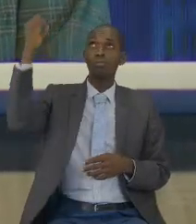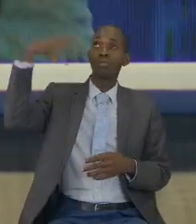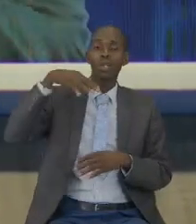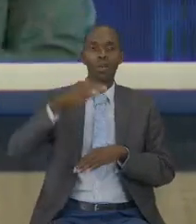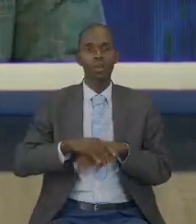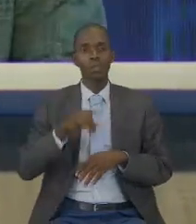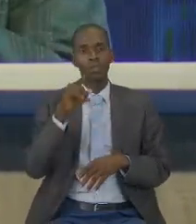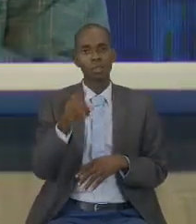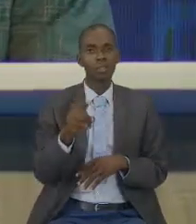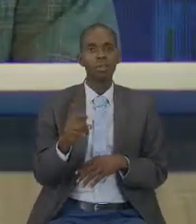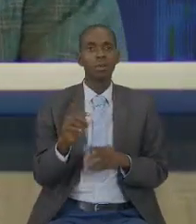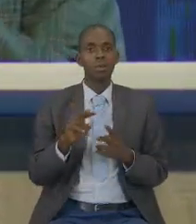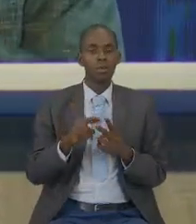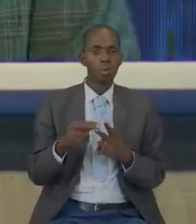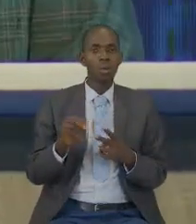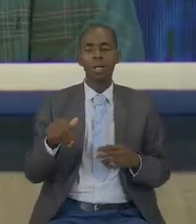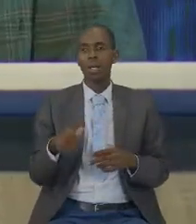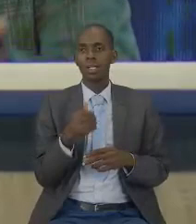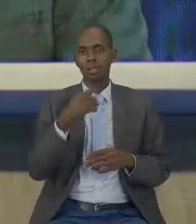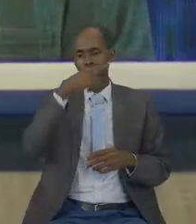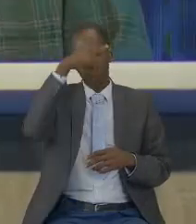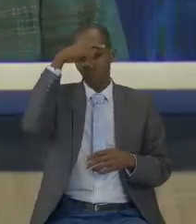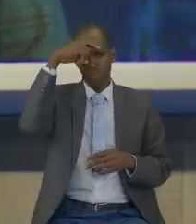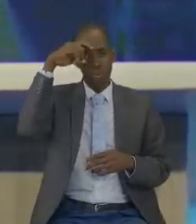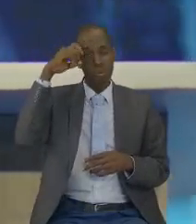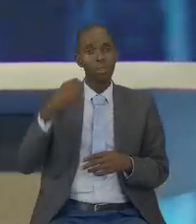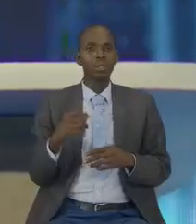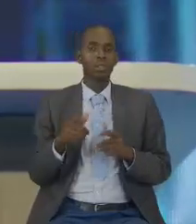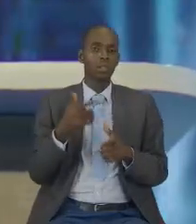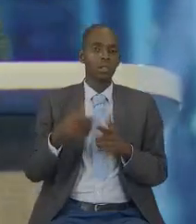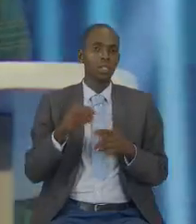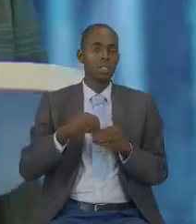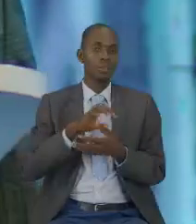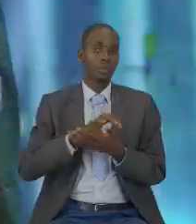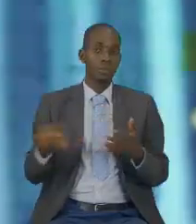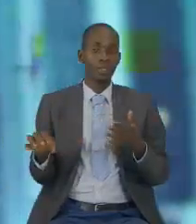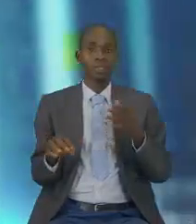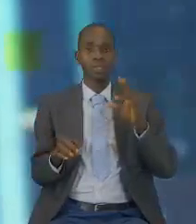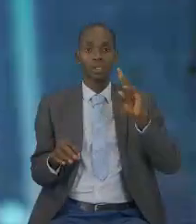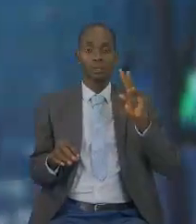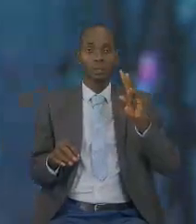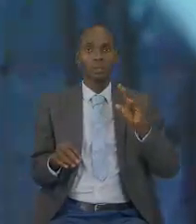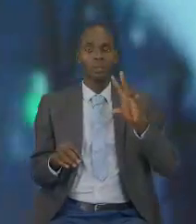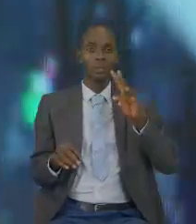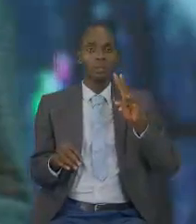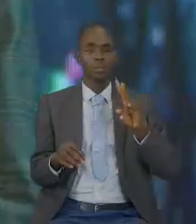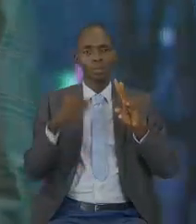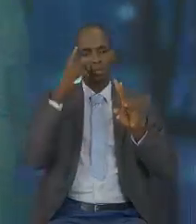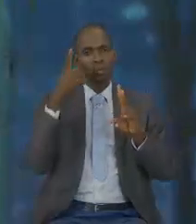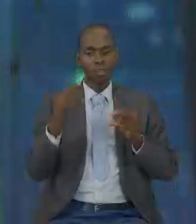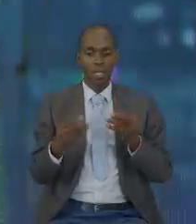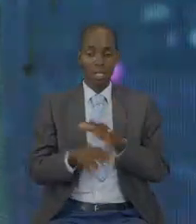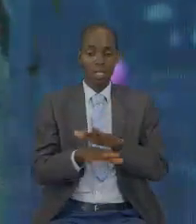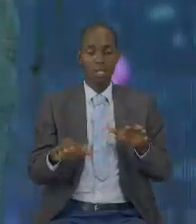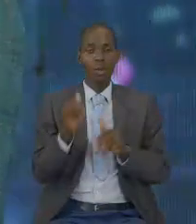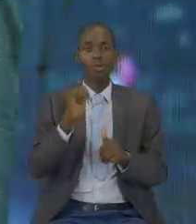them, nor any heat. Then in verse 17, it says, for the Lamb which is in